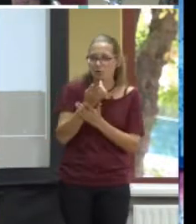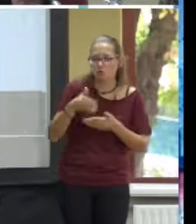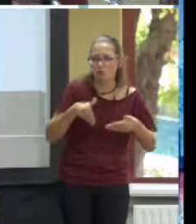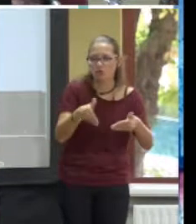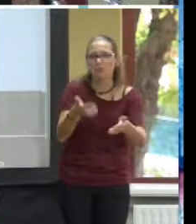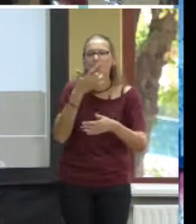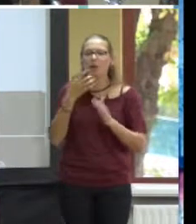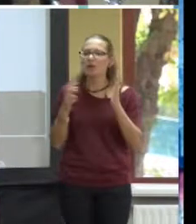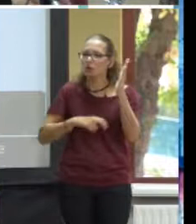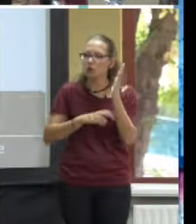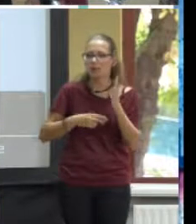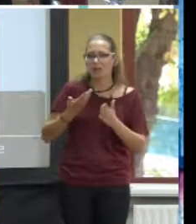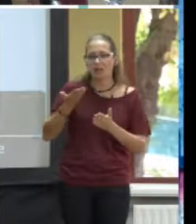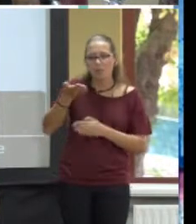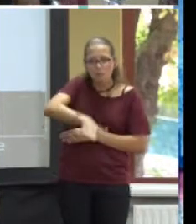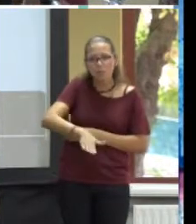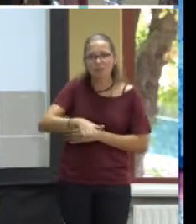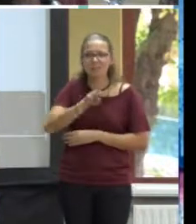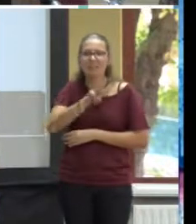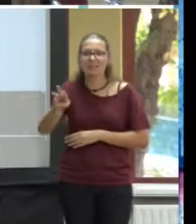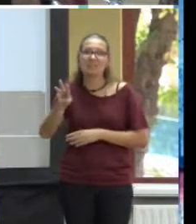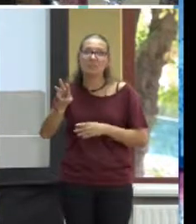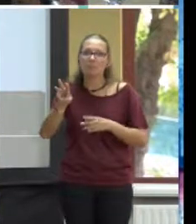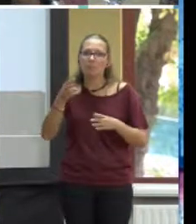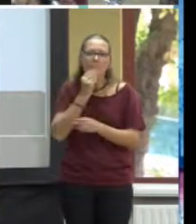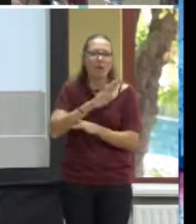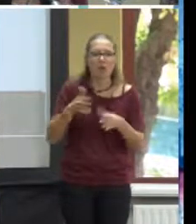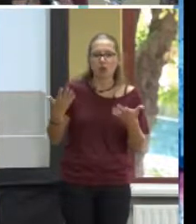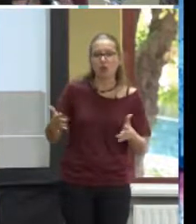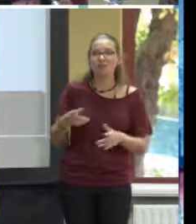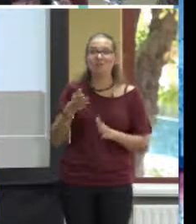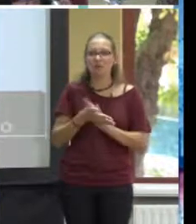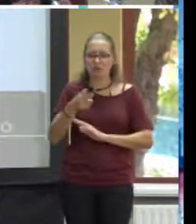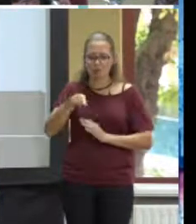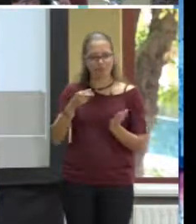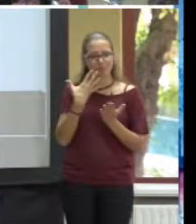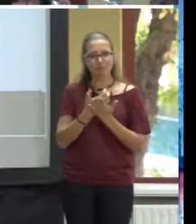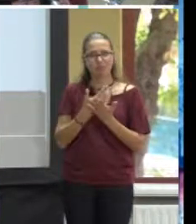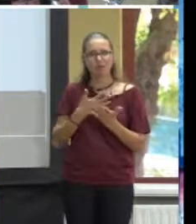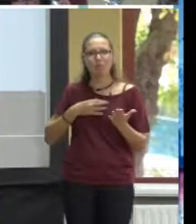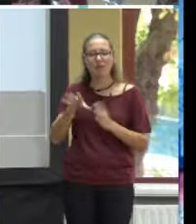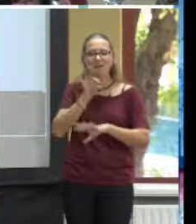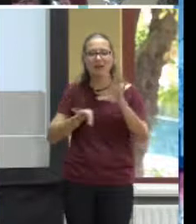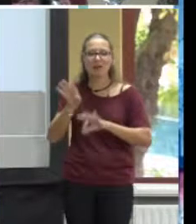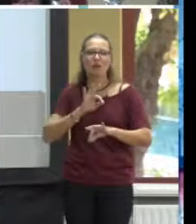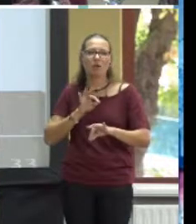on archaeology of the death, the 33 best pieces that each one of the users can select and